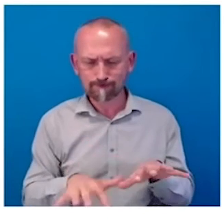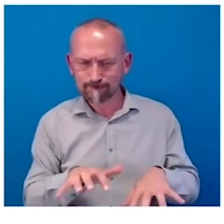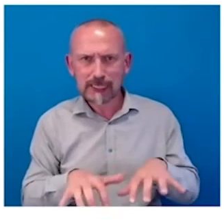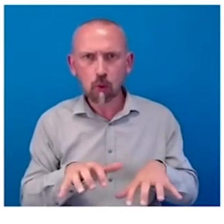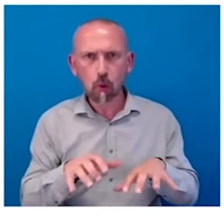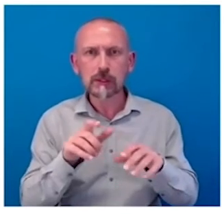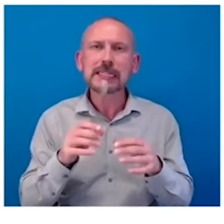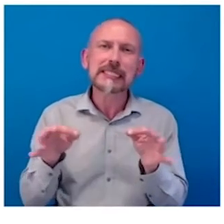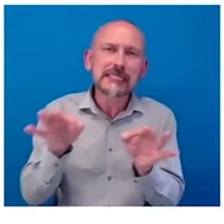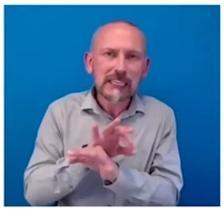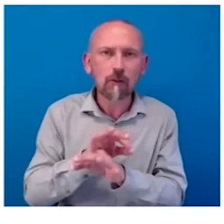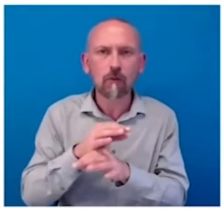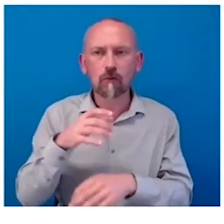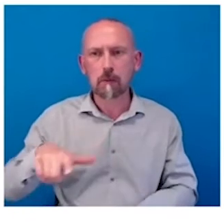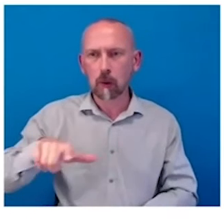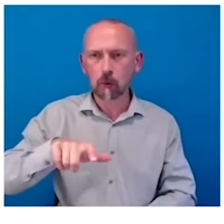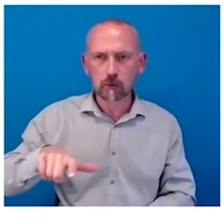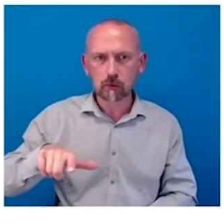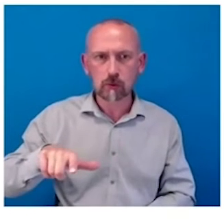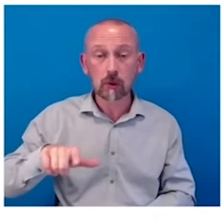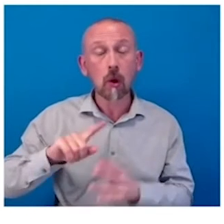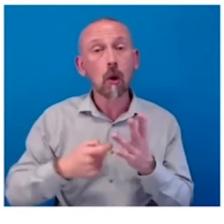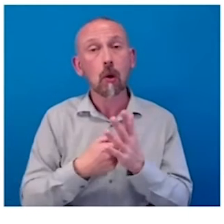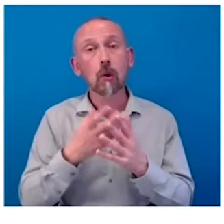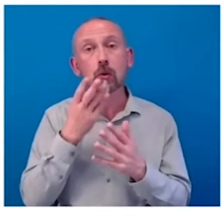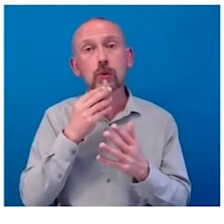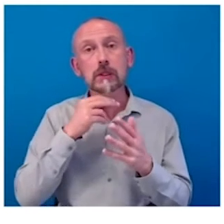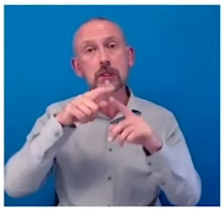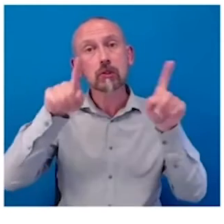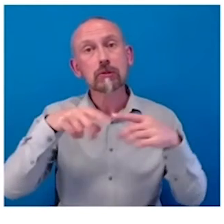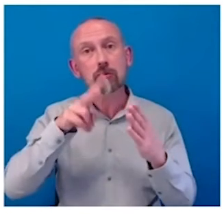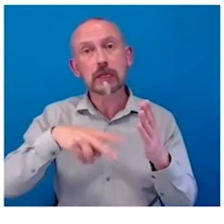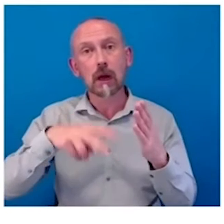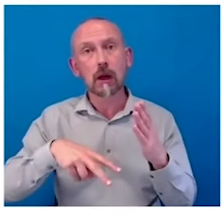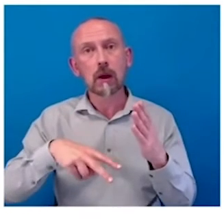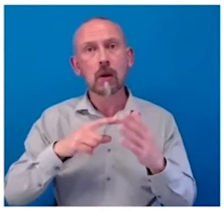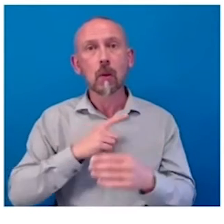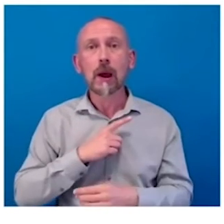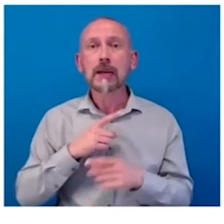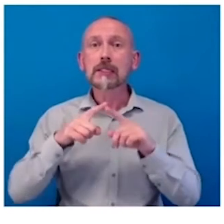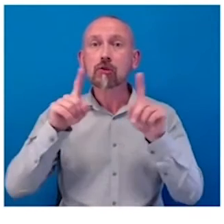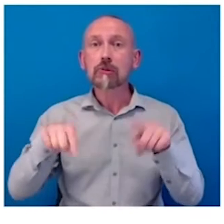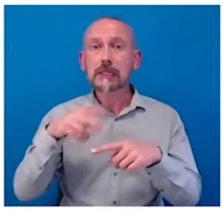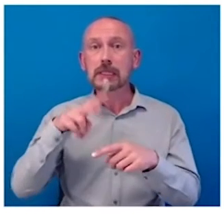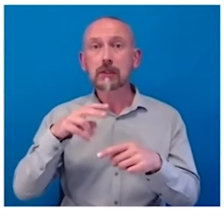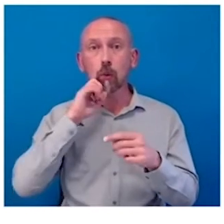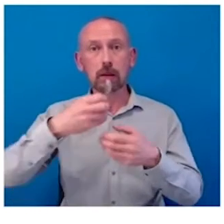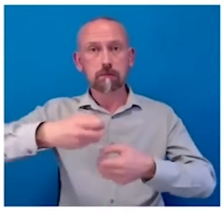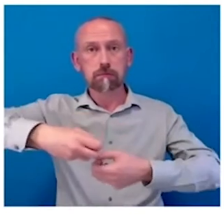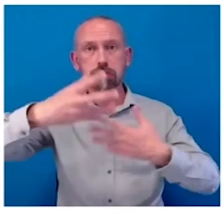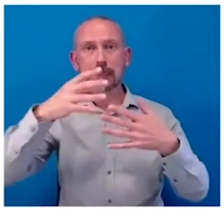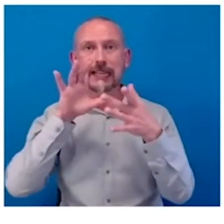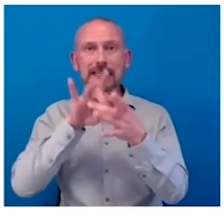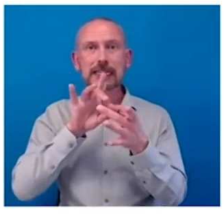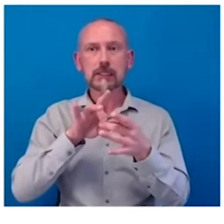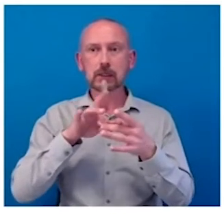using screen readers. And that's because screen reader users often get a list of links on the page, or they jump through links on the page.